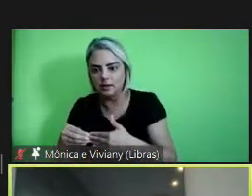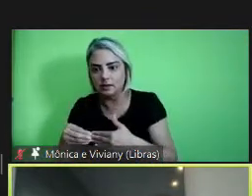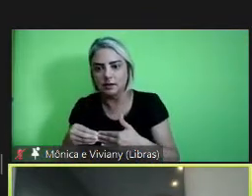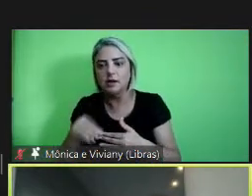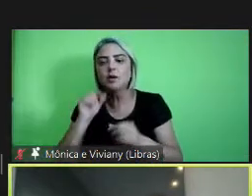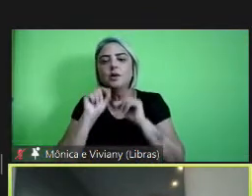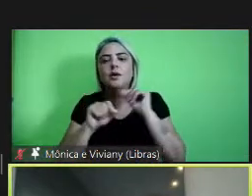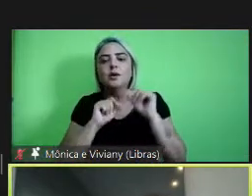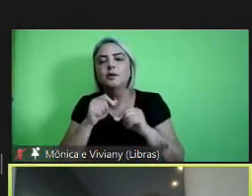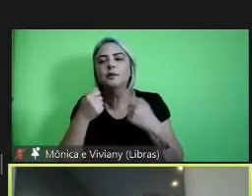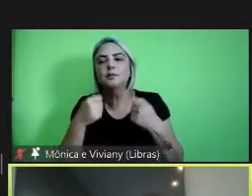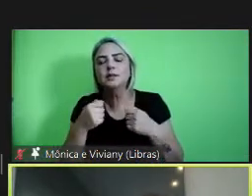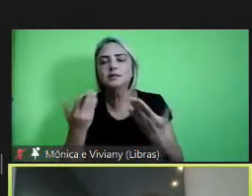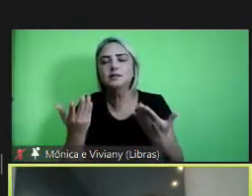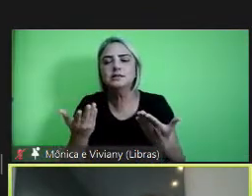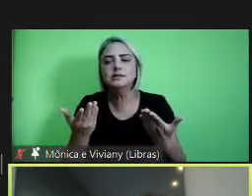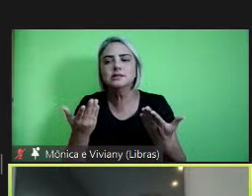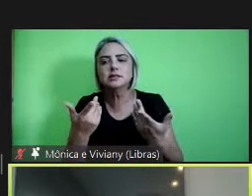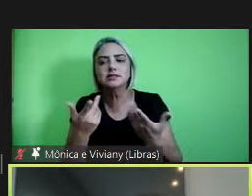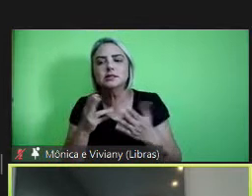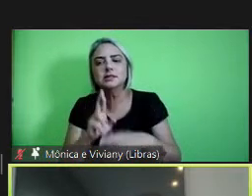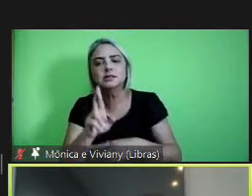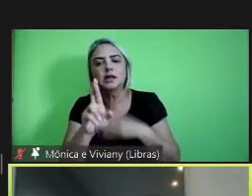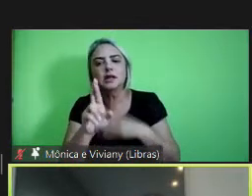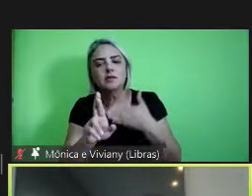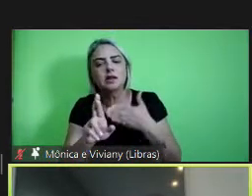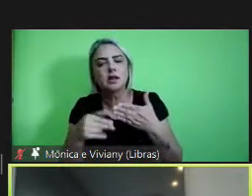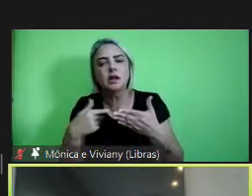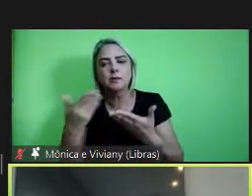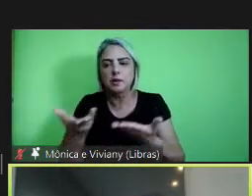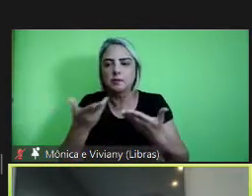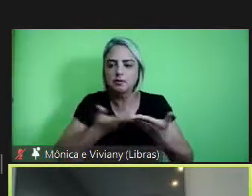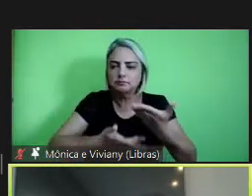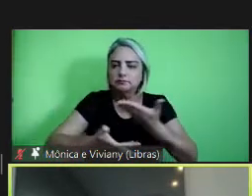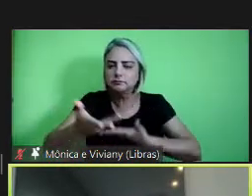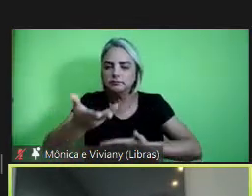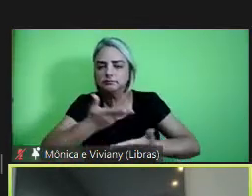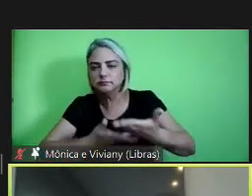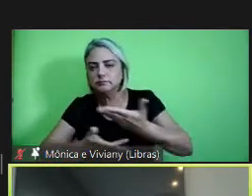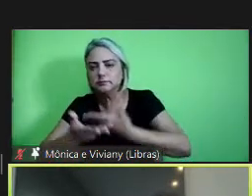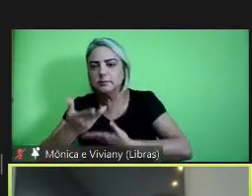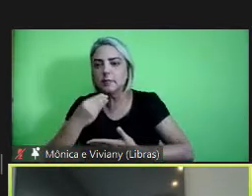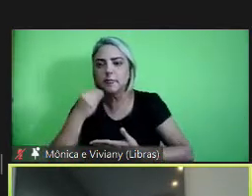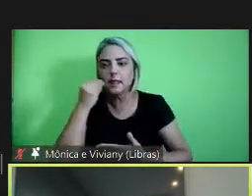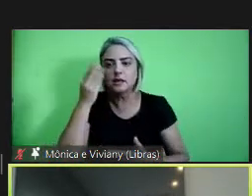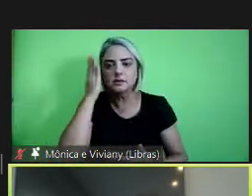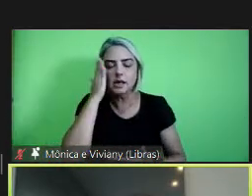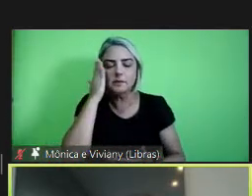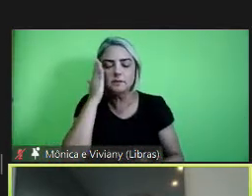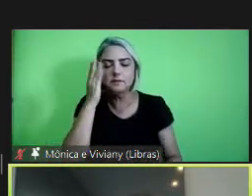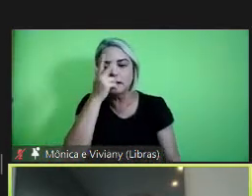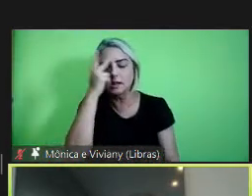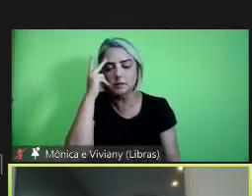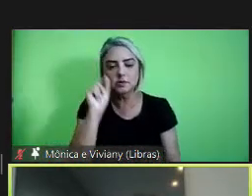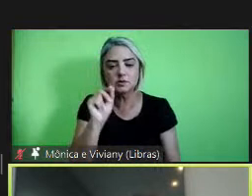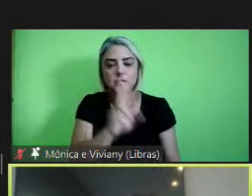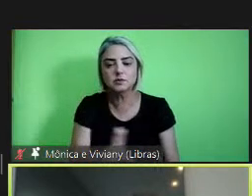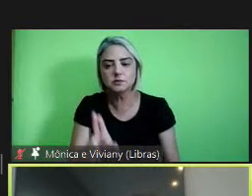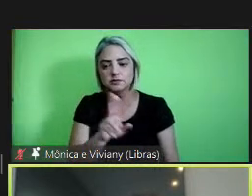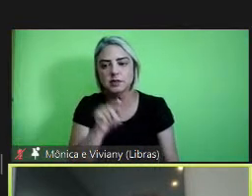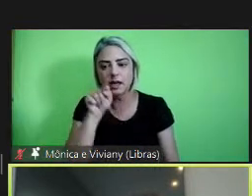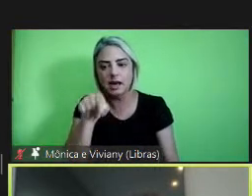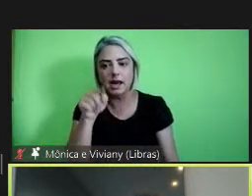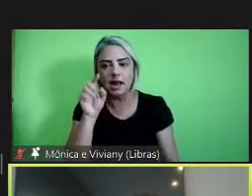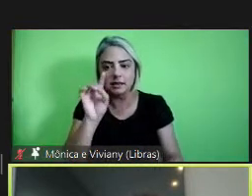from me, for a professional in primary health care that I can provide for you? And what do I need that you can provide for me